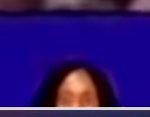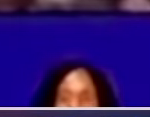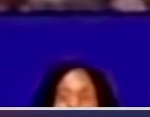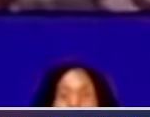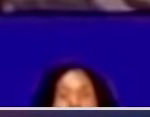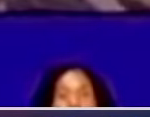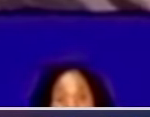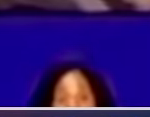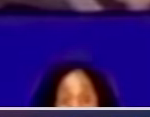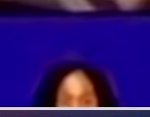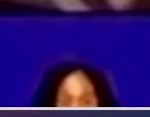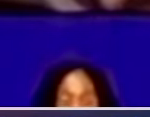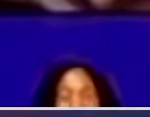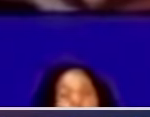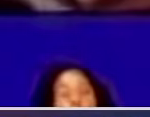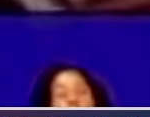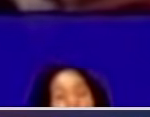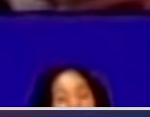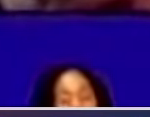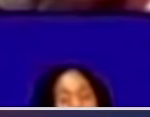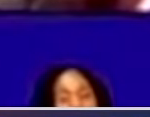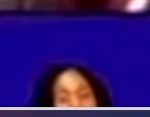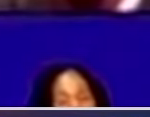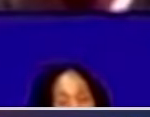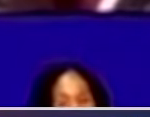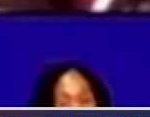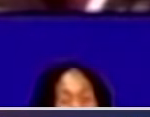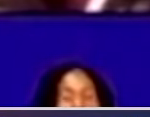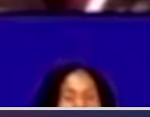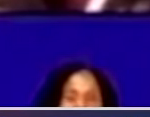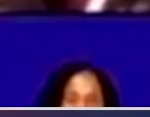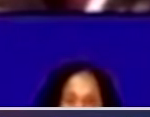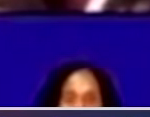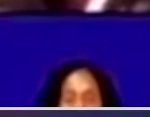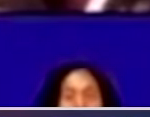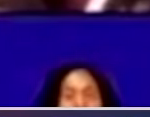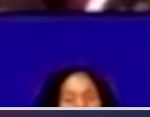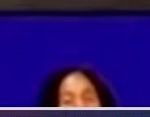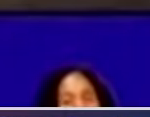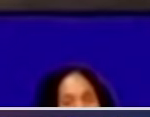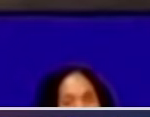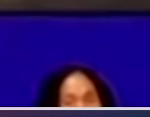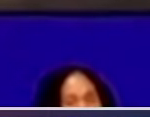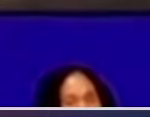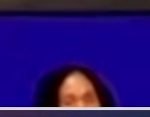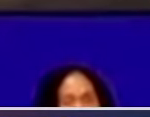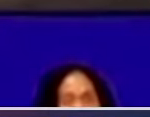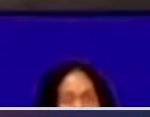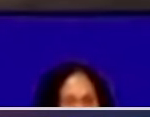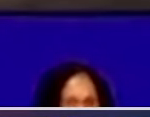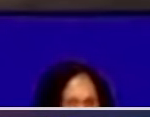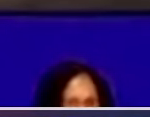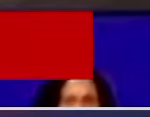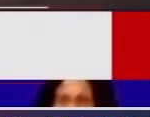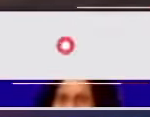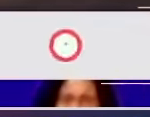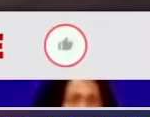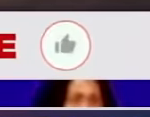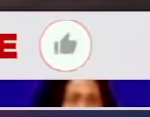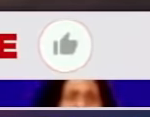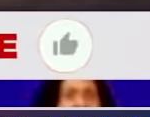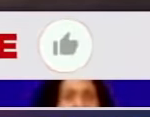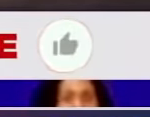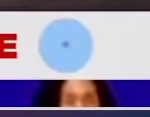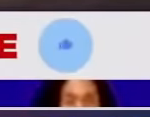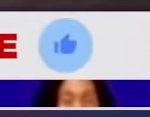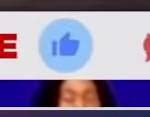spared its residents the worst of the country's unemployment bloodbath. But that's not good enough. The rest